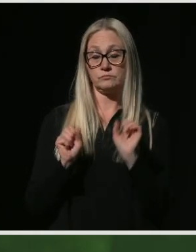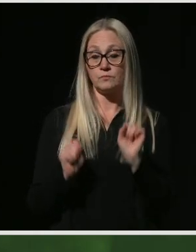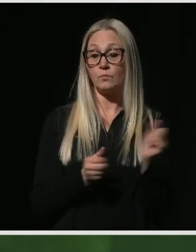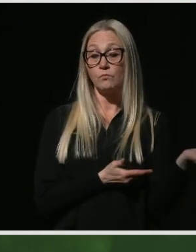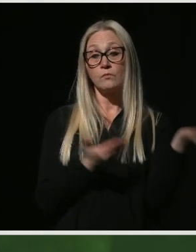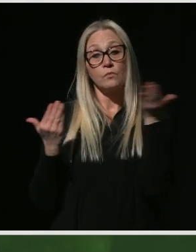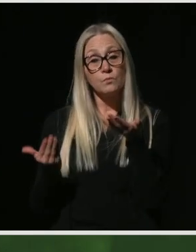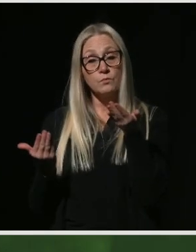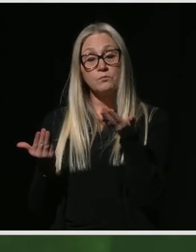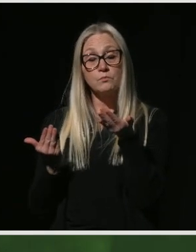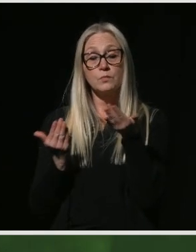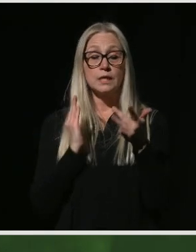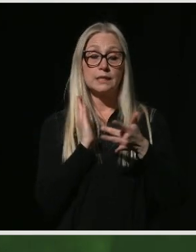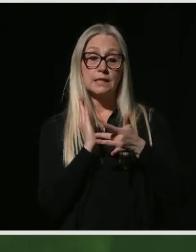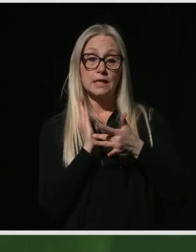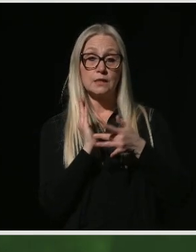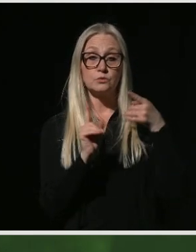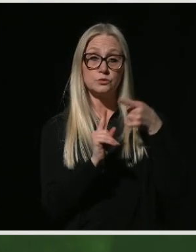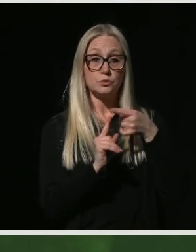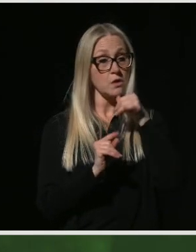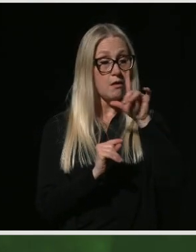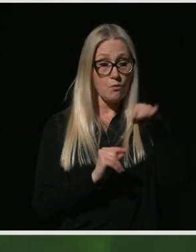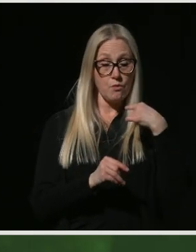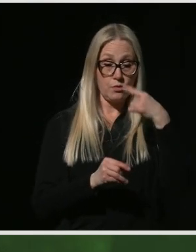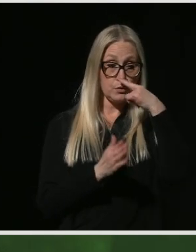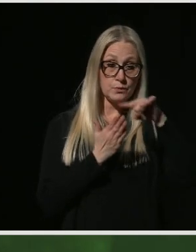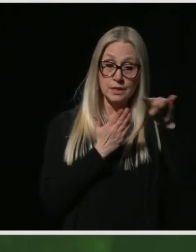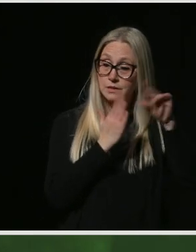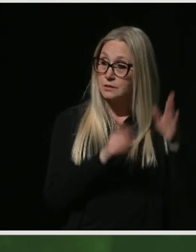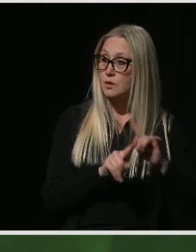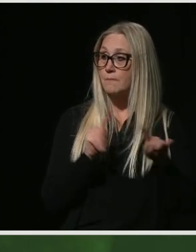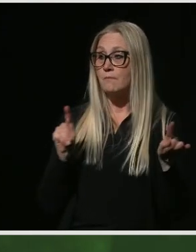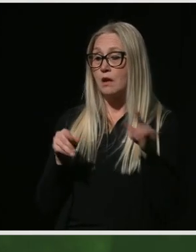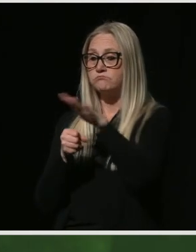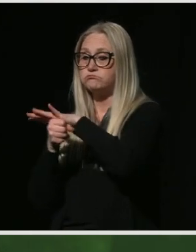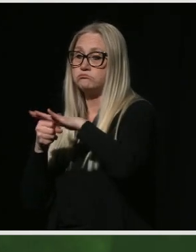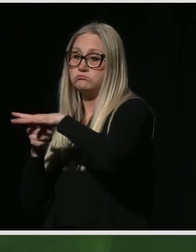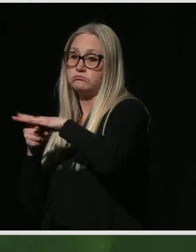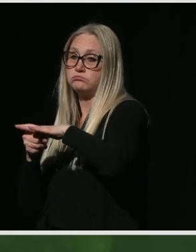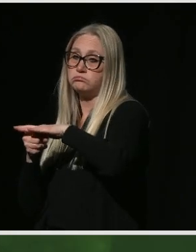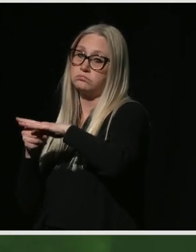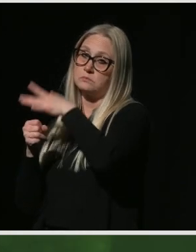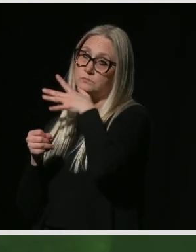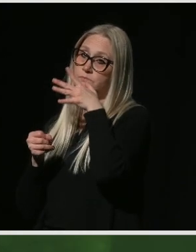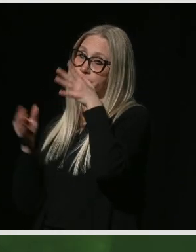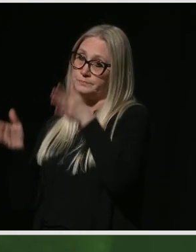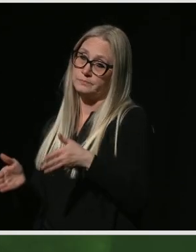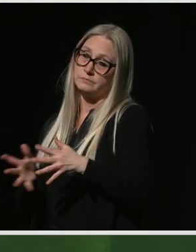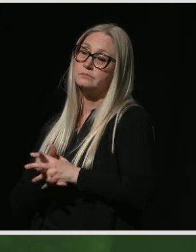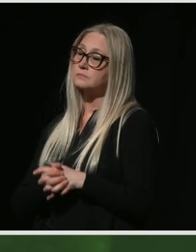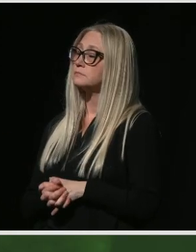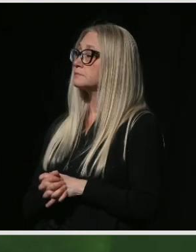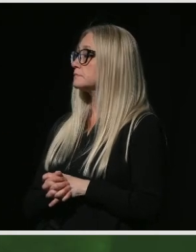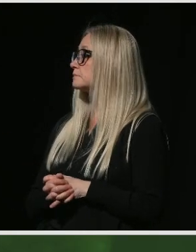technology not just to the researchers, but to the local growers serving hundreds of farms by this summer.